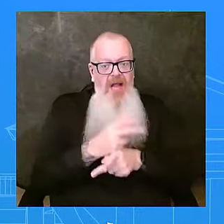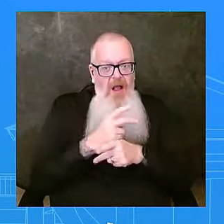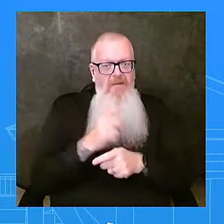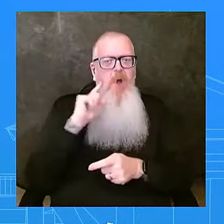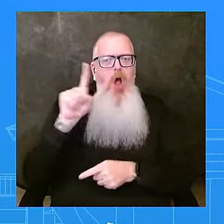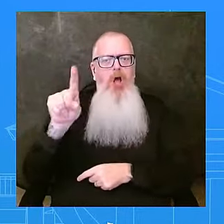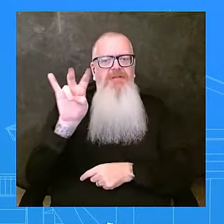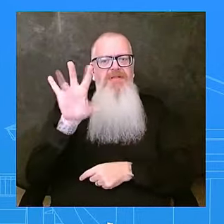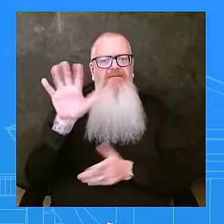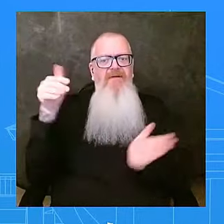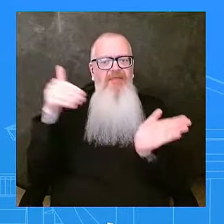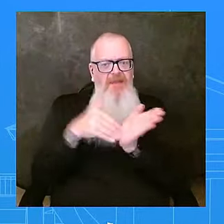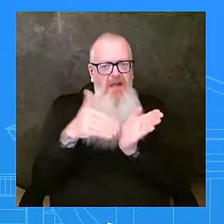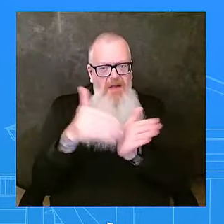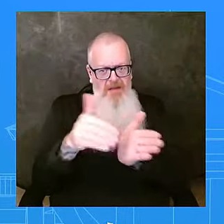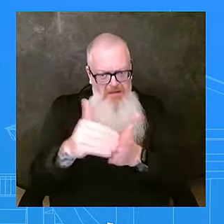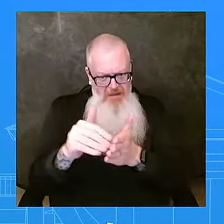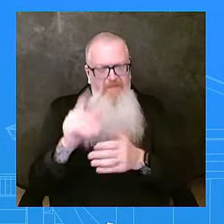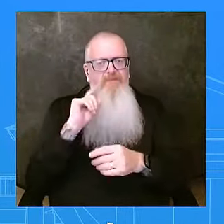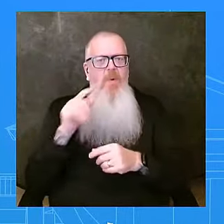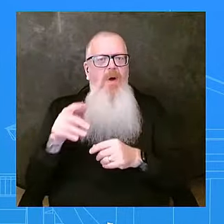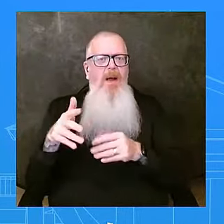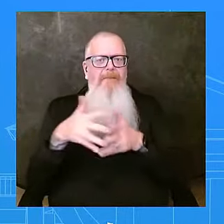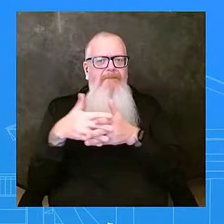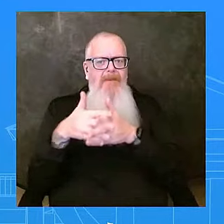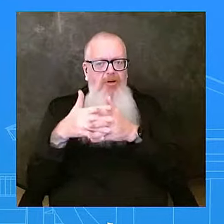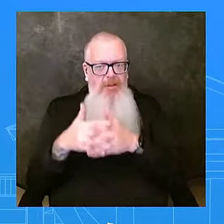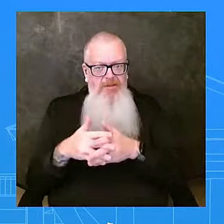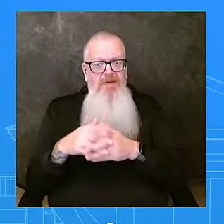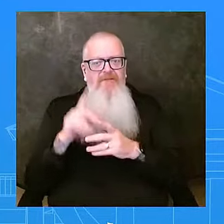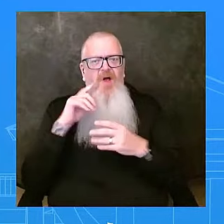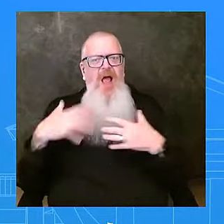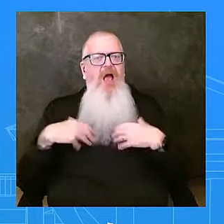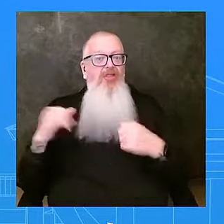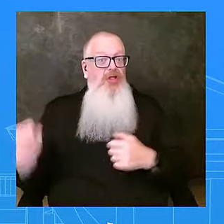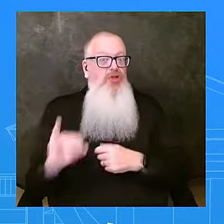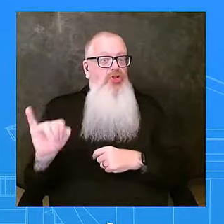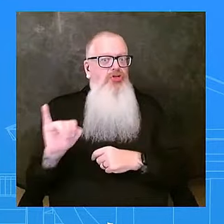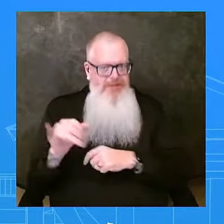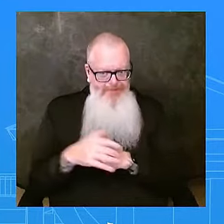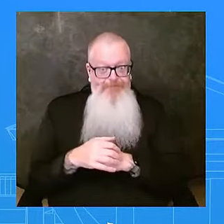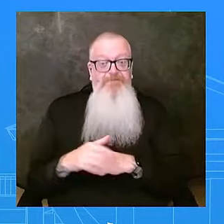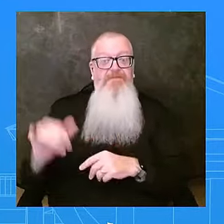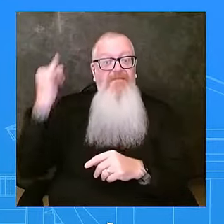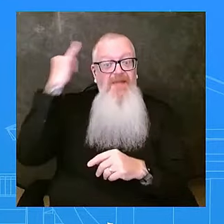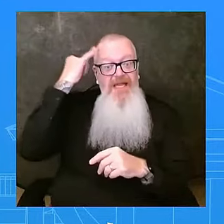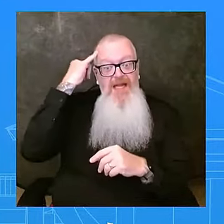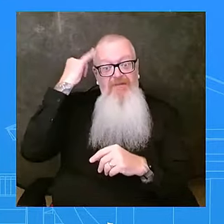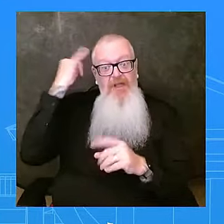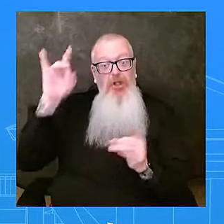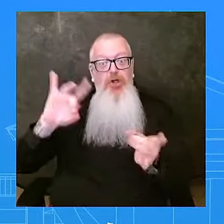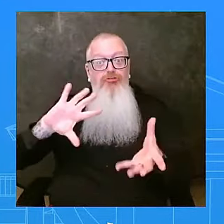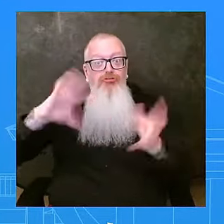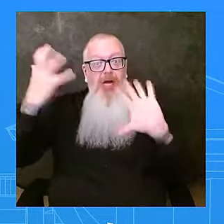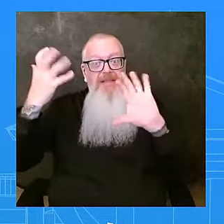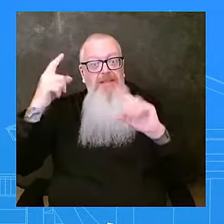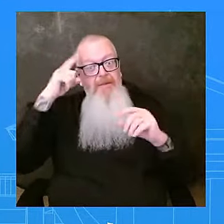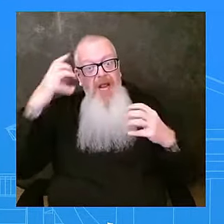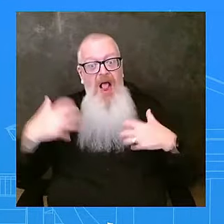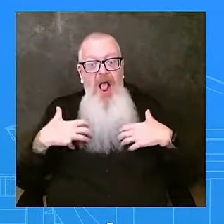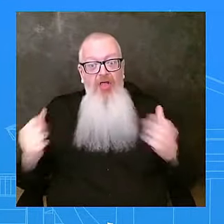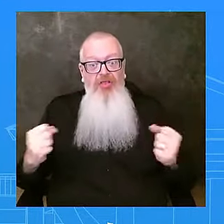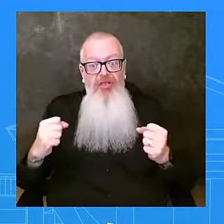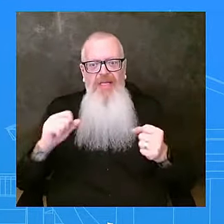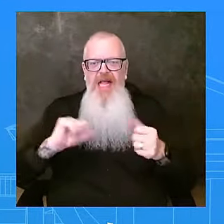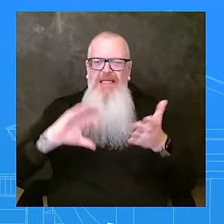insurance. For the president, it's simple. If you have a mental health crisis, you should be able to access the care that you need,